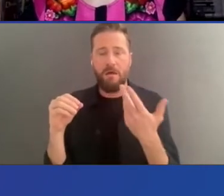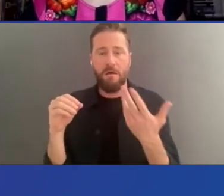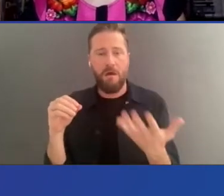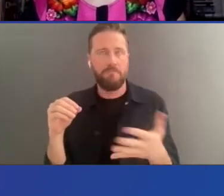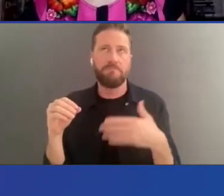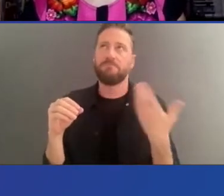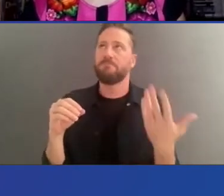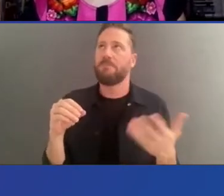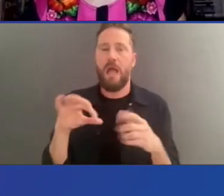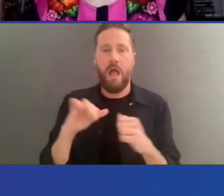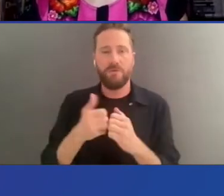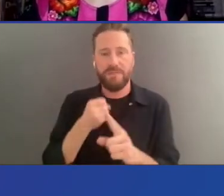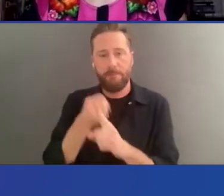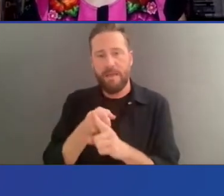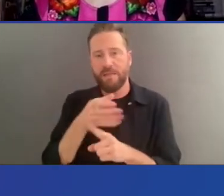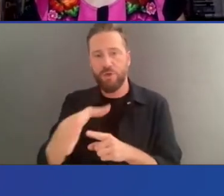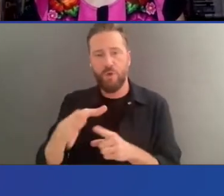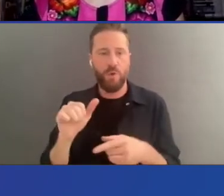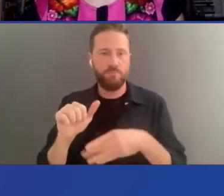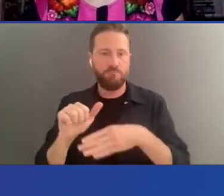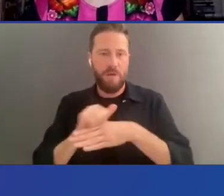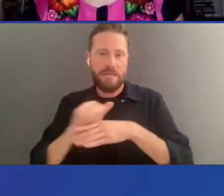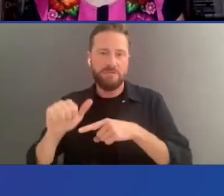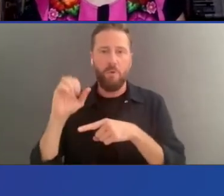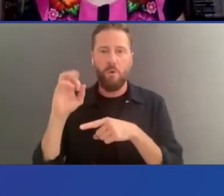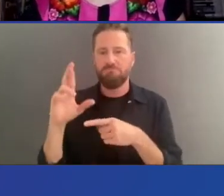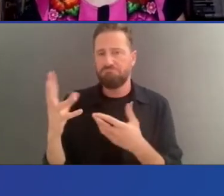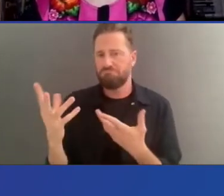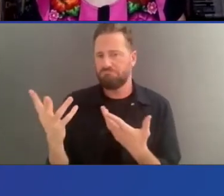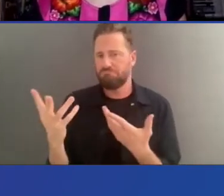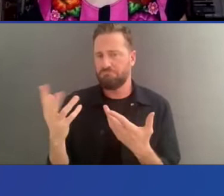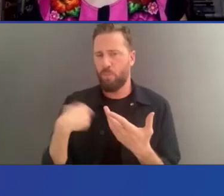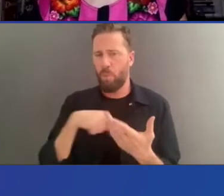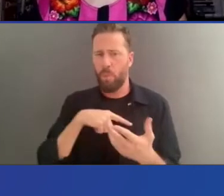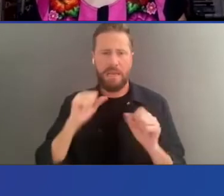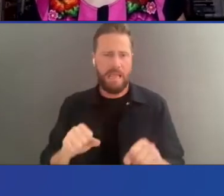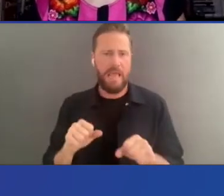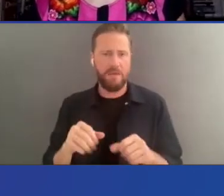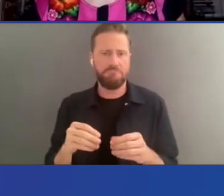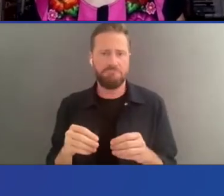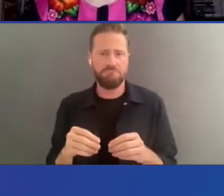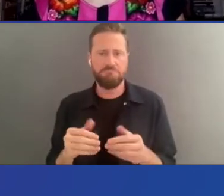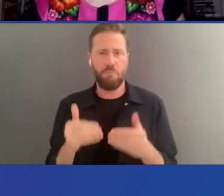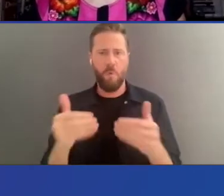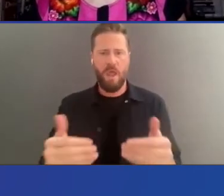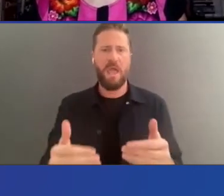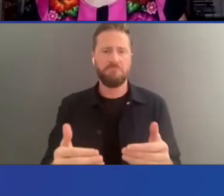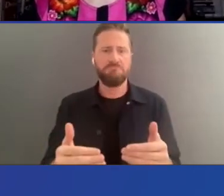how it's affected your practice, or we can also move on. This is